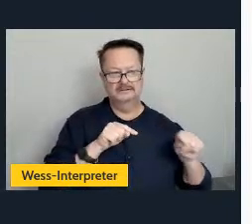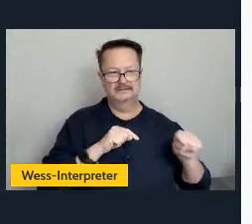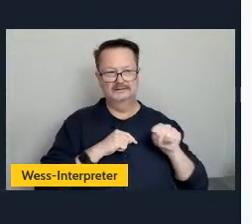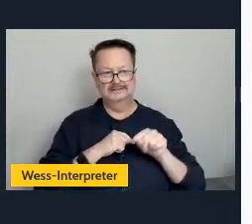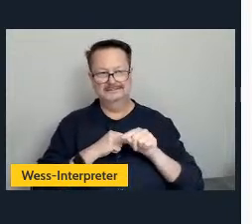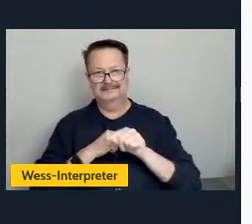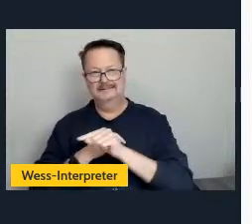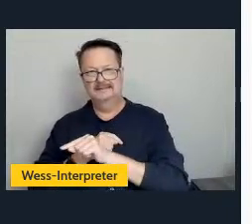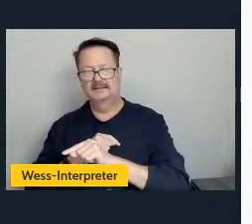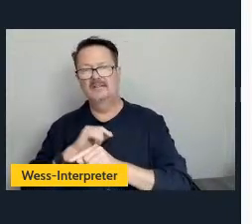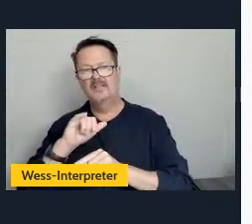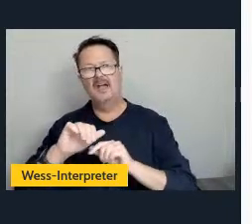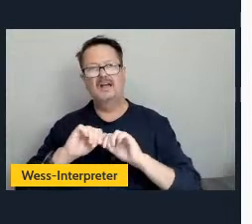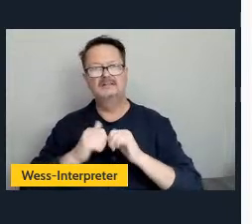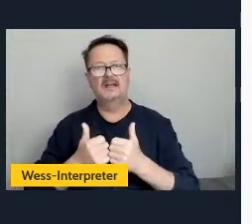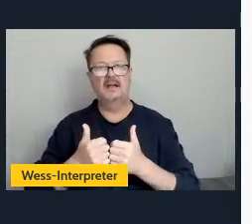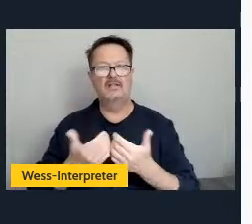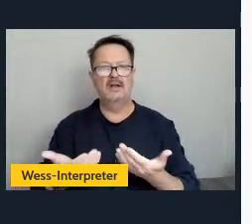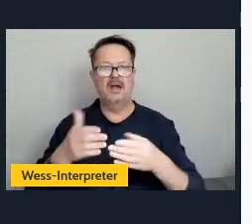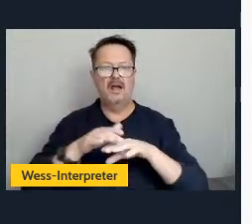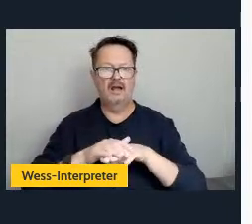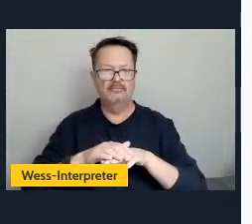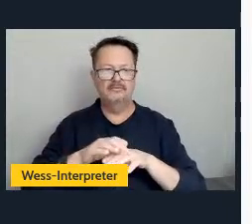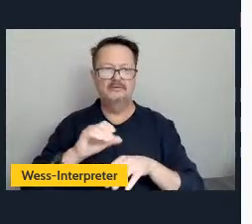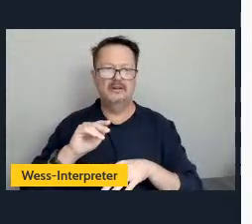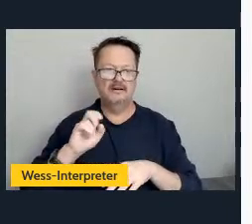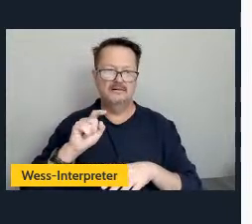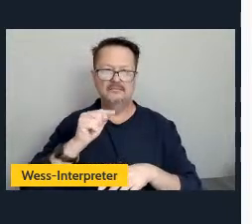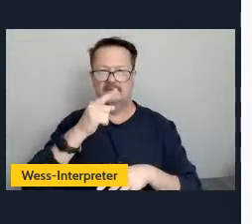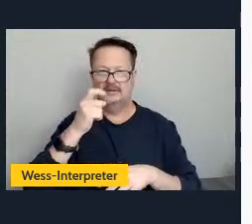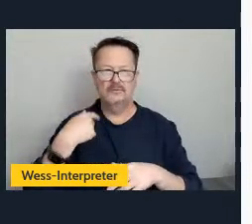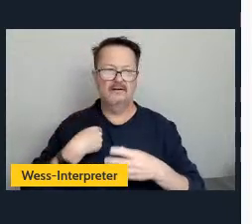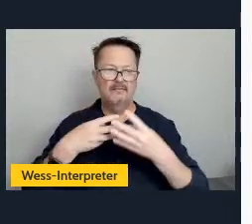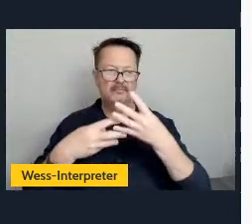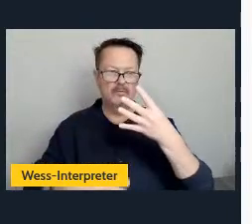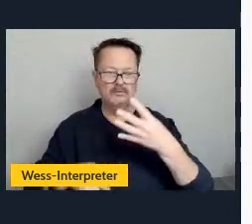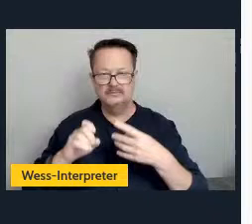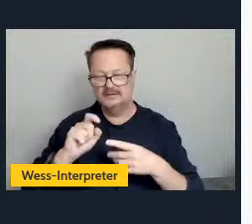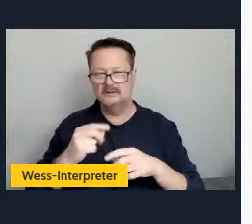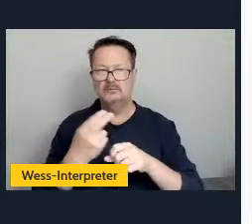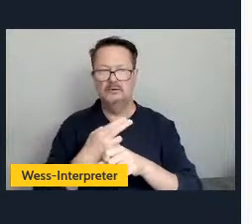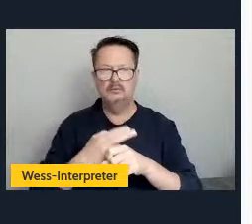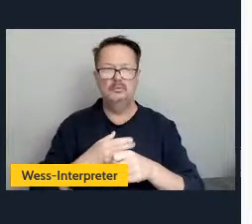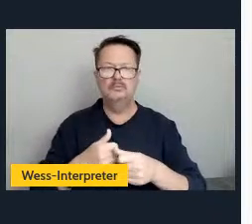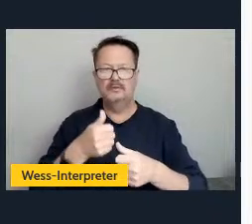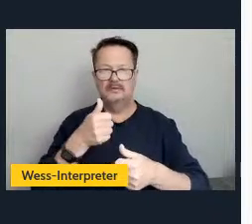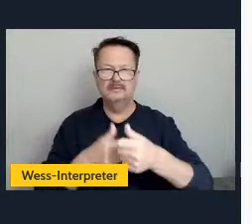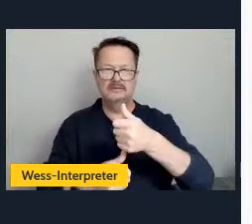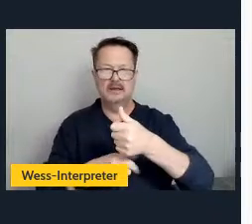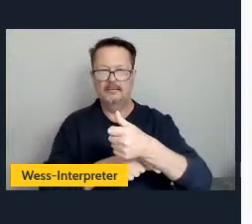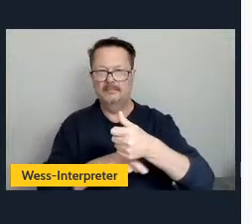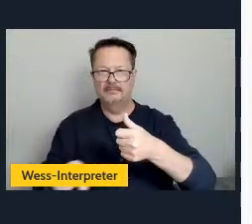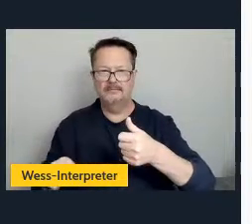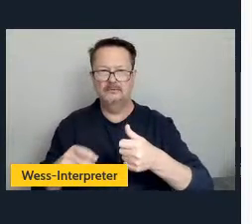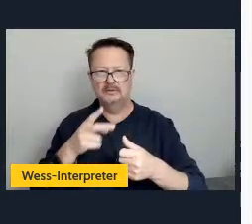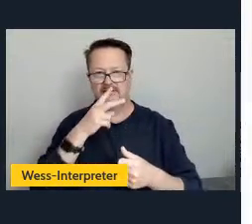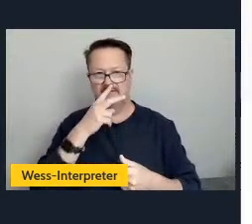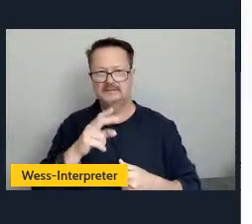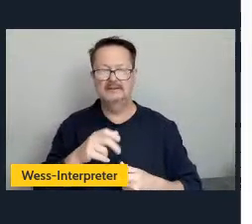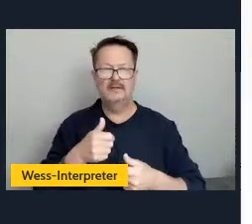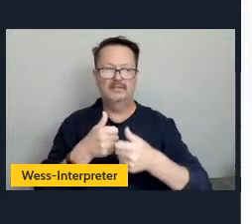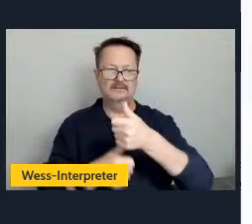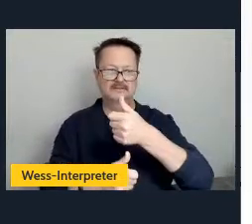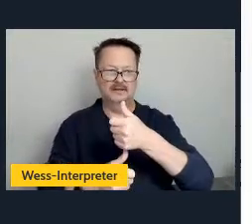work. Because we have multiple stacks we can initialize, we just use the submodules. So here's the submodule we